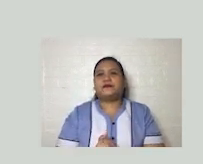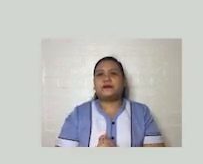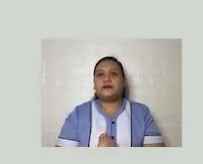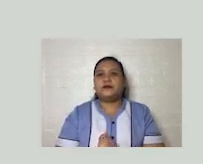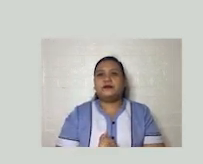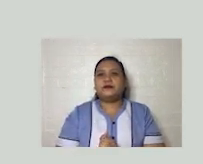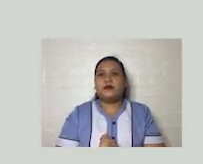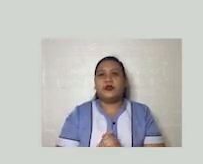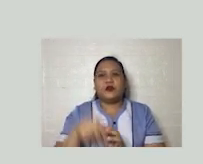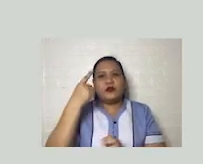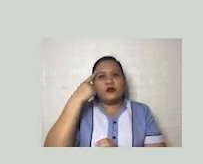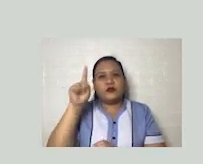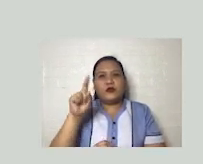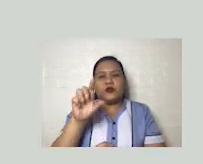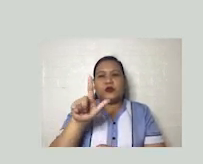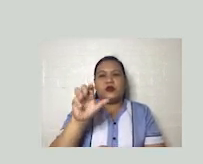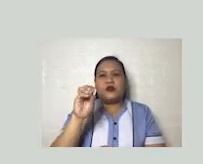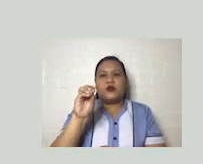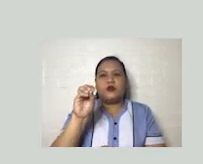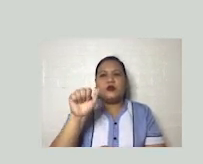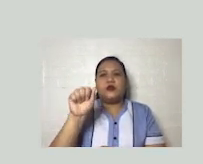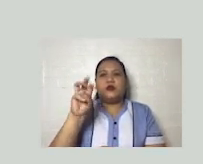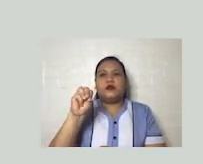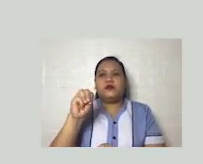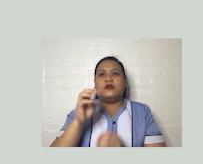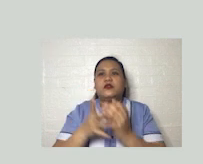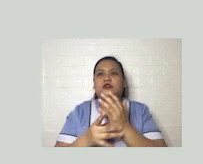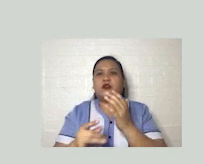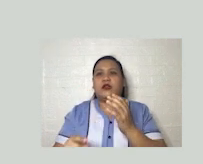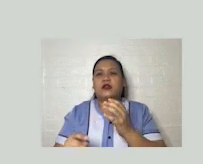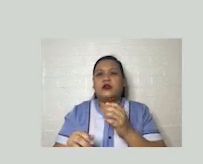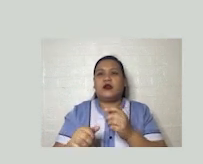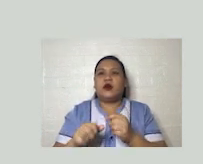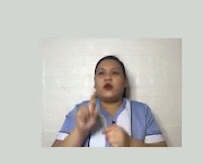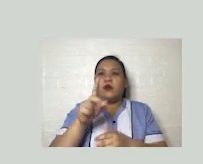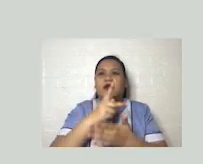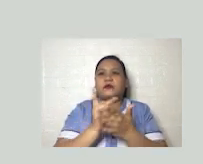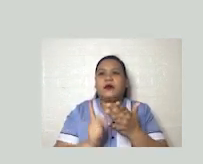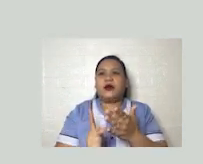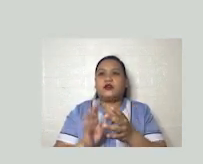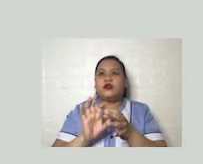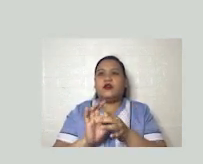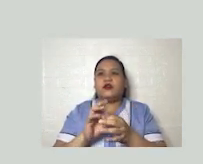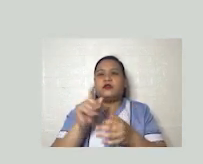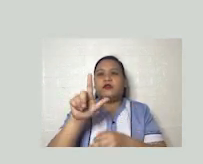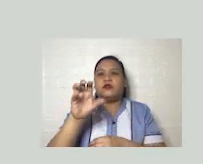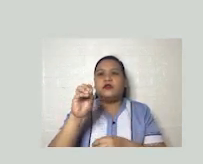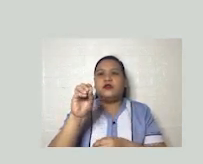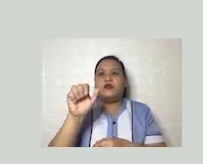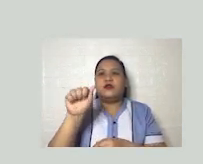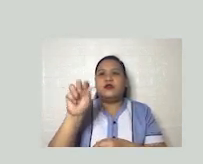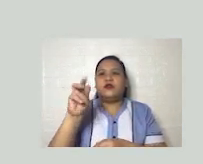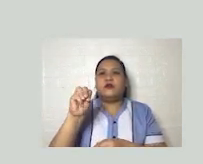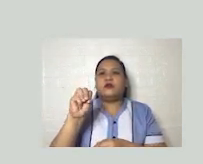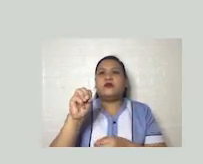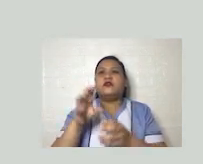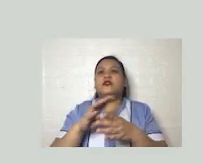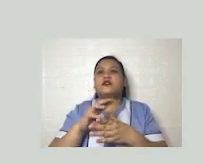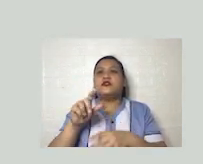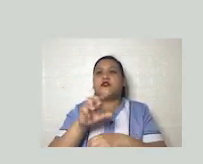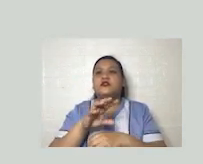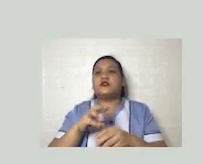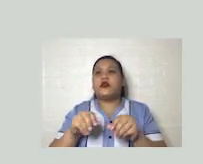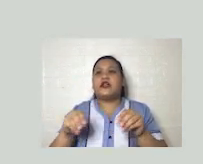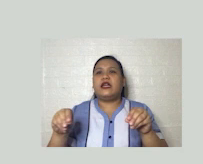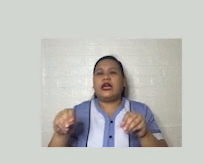For loam soil, you will mix one part of loam soil, one part of manure or the compost manure, and one part